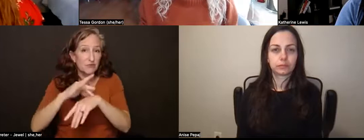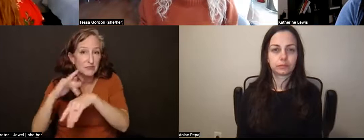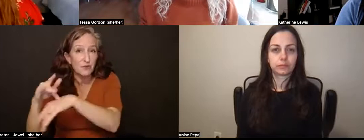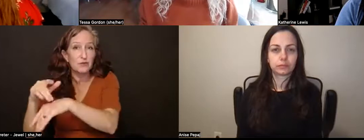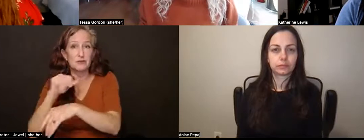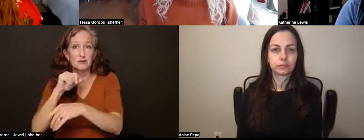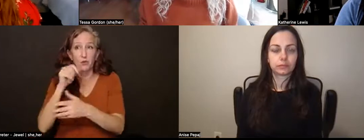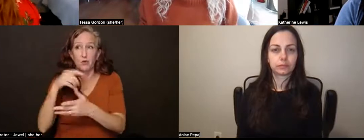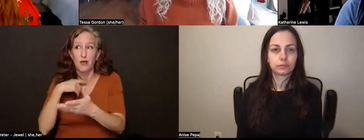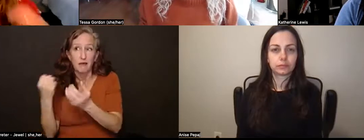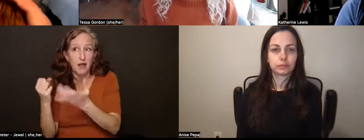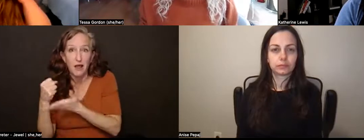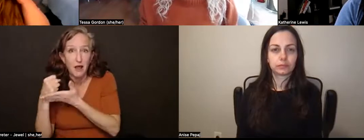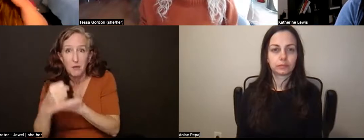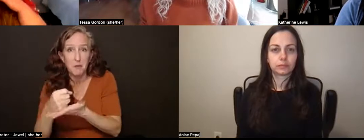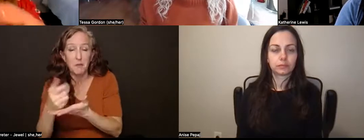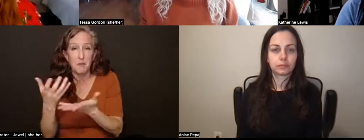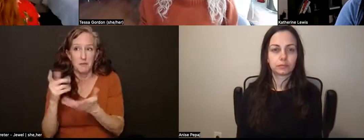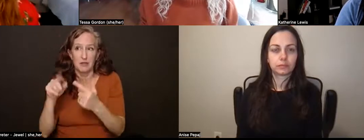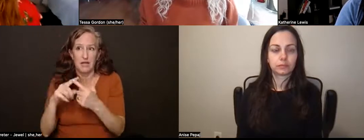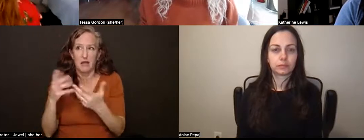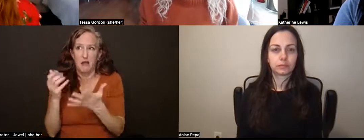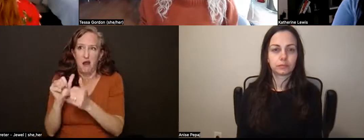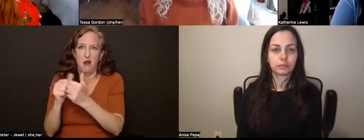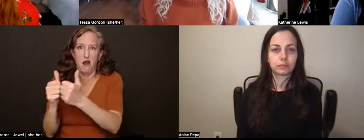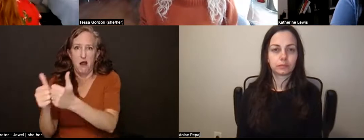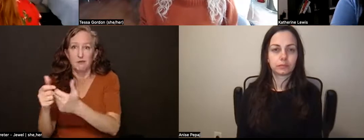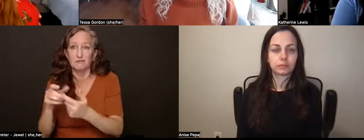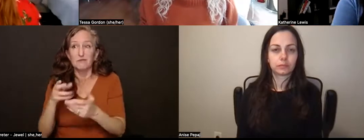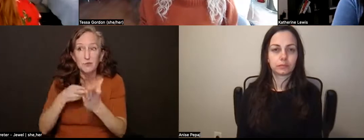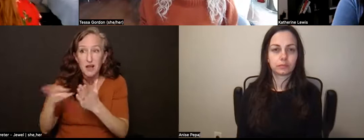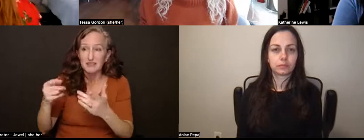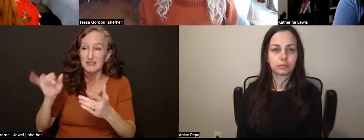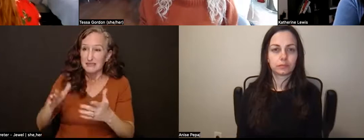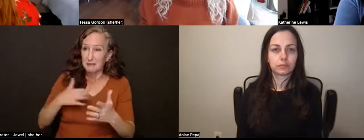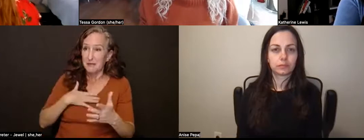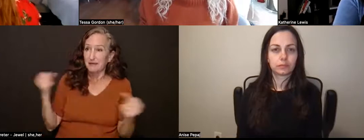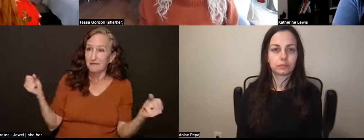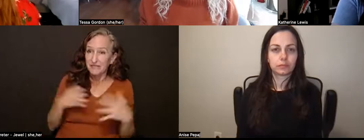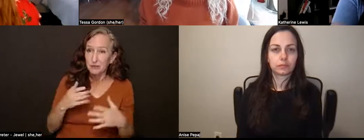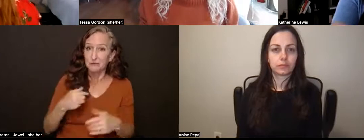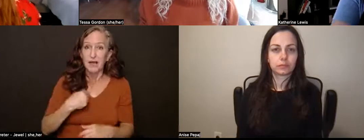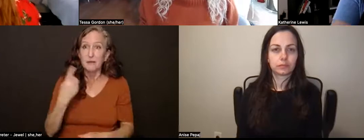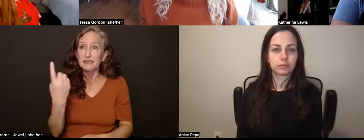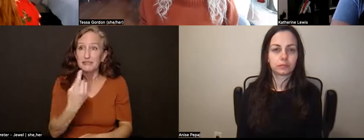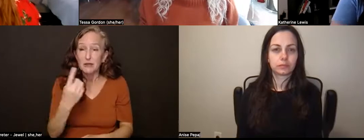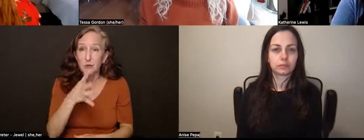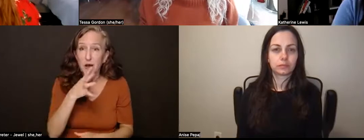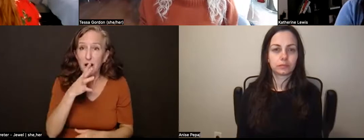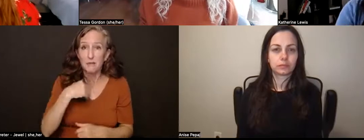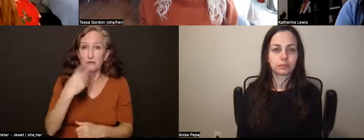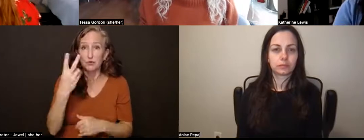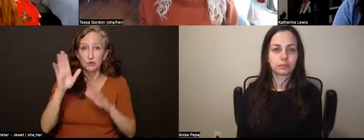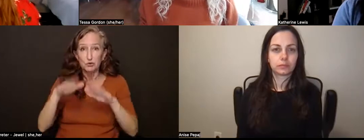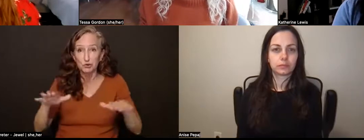be very honest, that's one of my fears, you know, as somebody who is a single mom trying to raise 2 kids. When they were younger, this was a